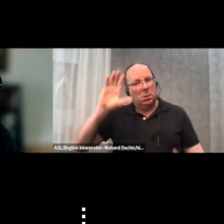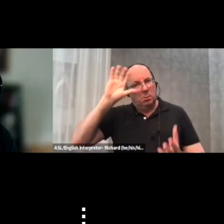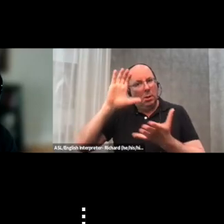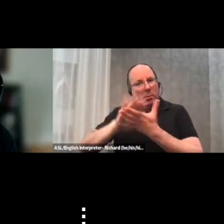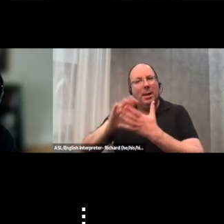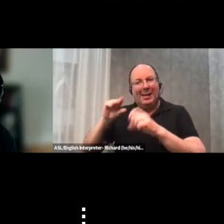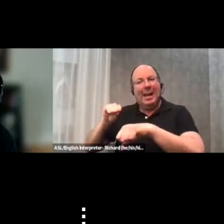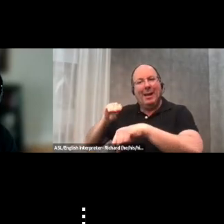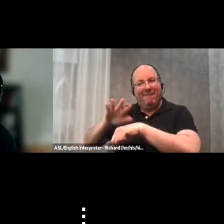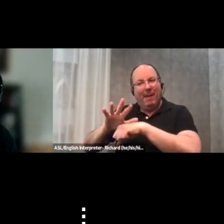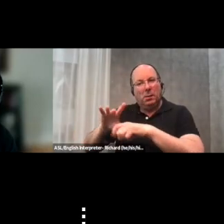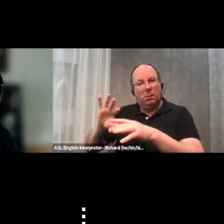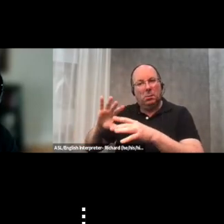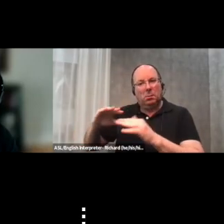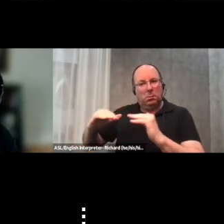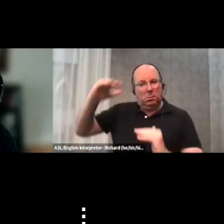affect a power dynamic in a relationship.